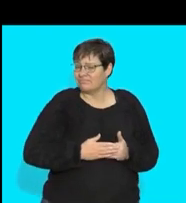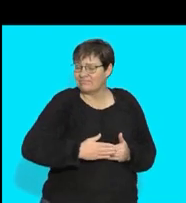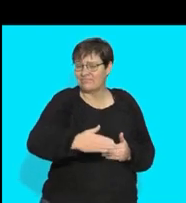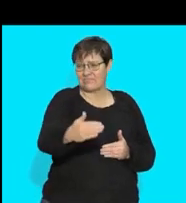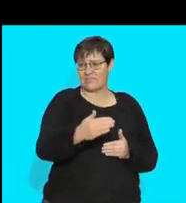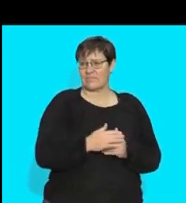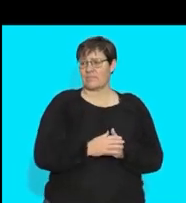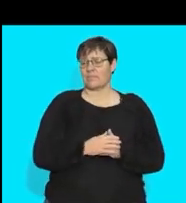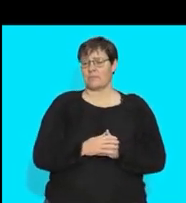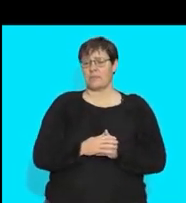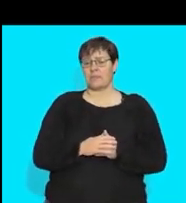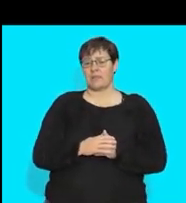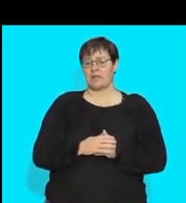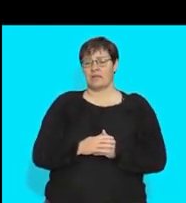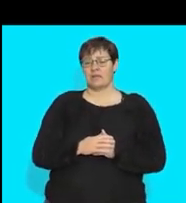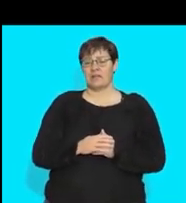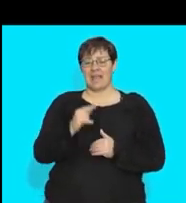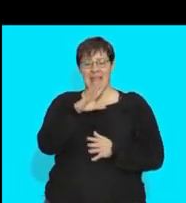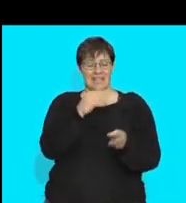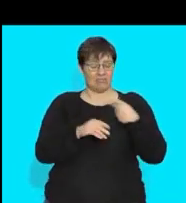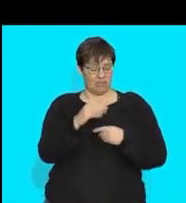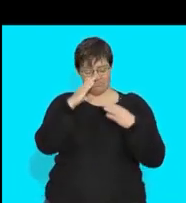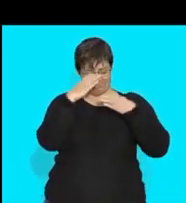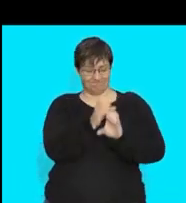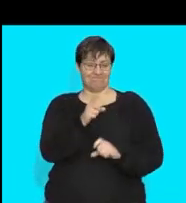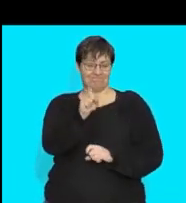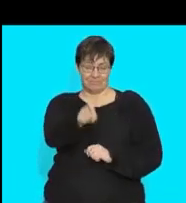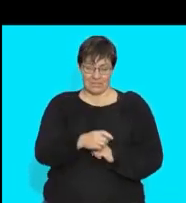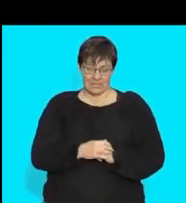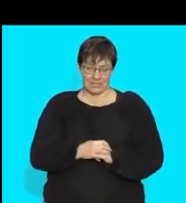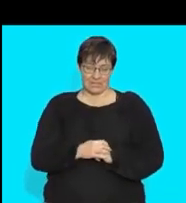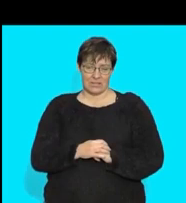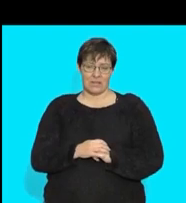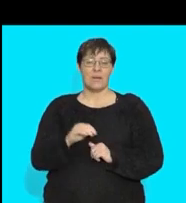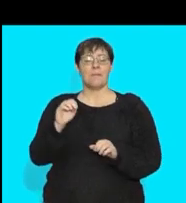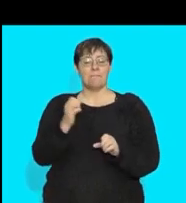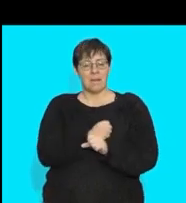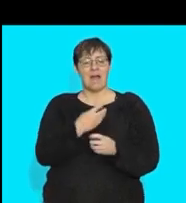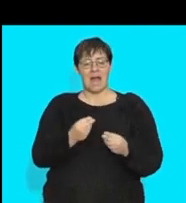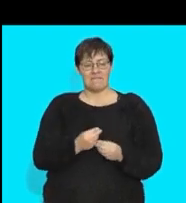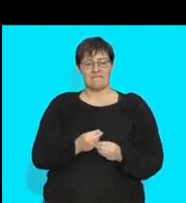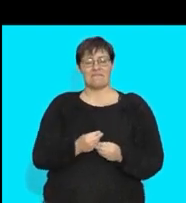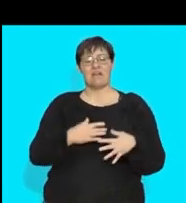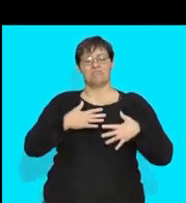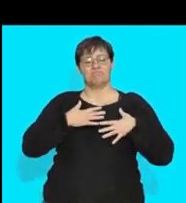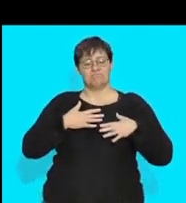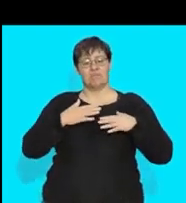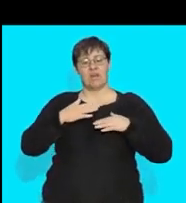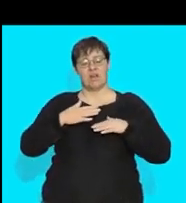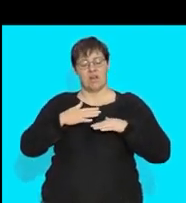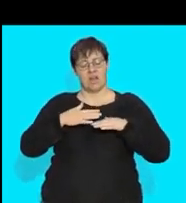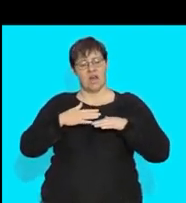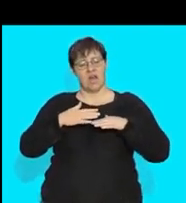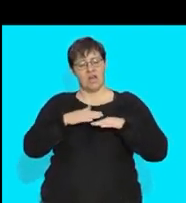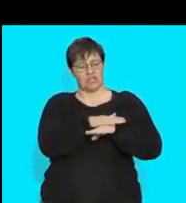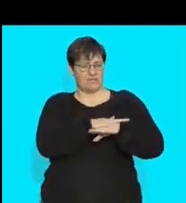the series. And this basically means that we have a respiratory surface. And what do we mean by that